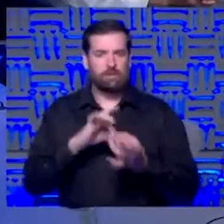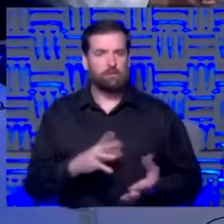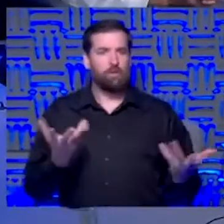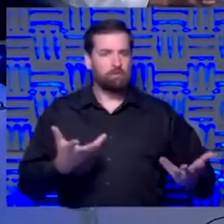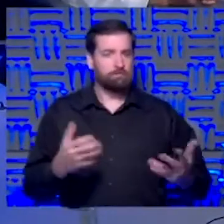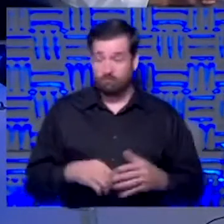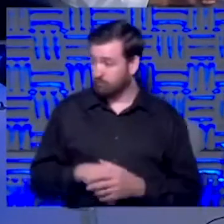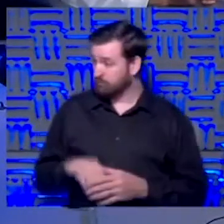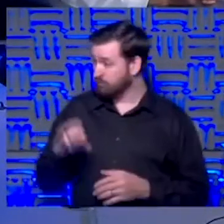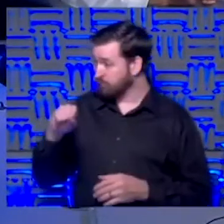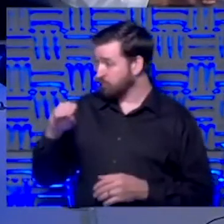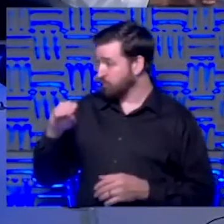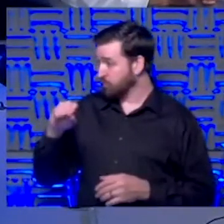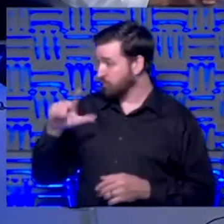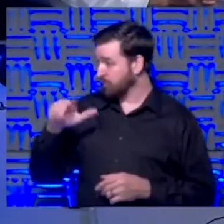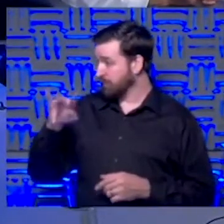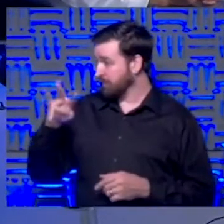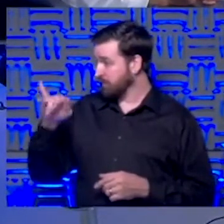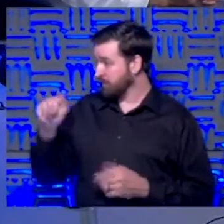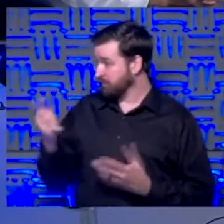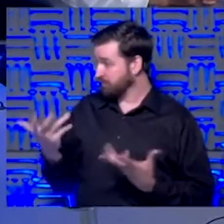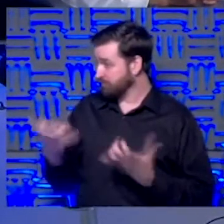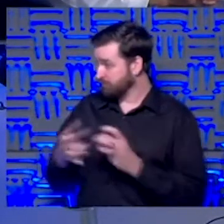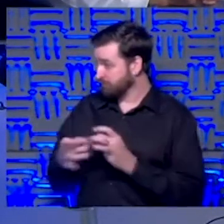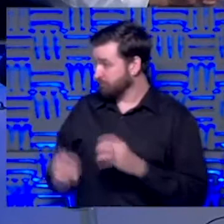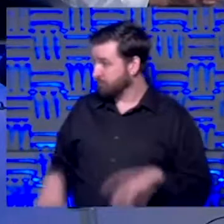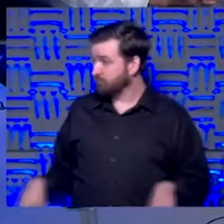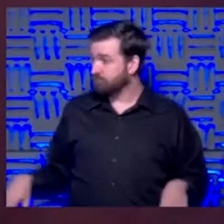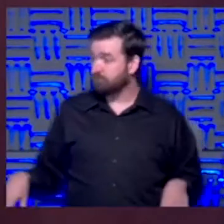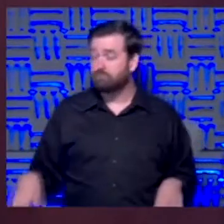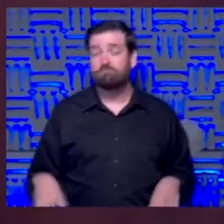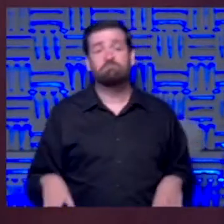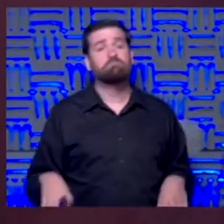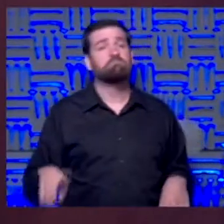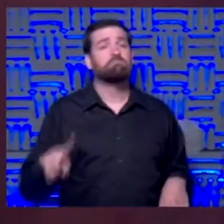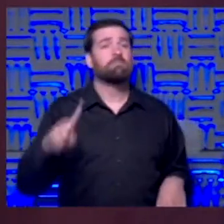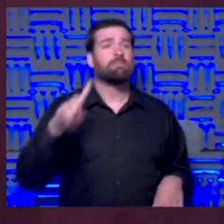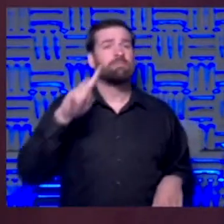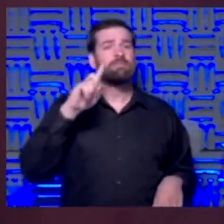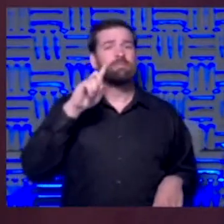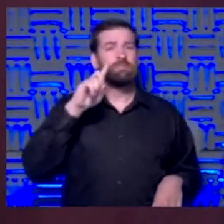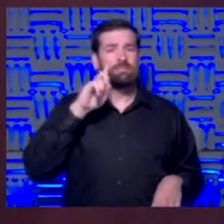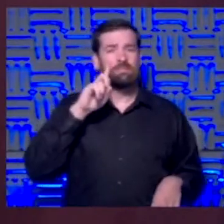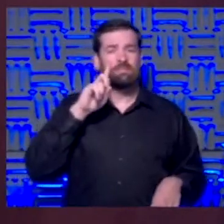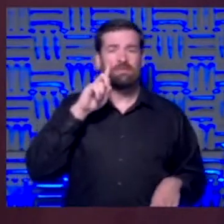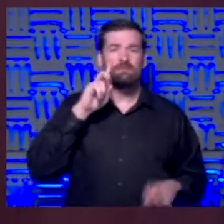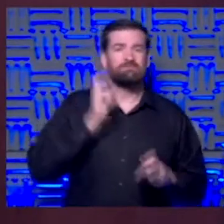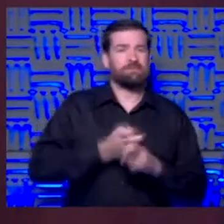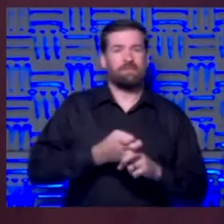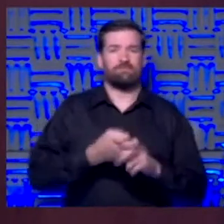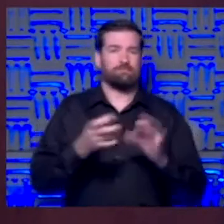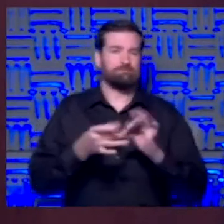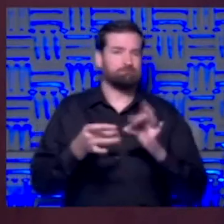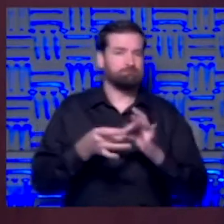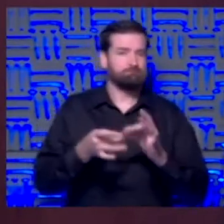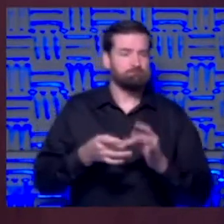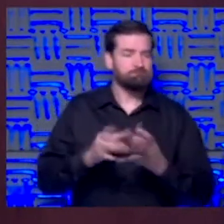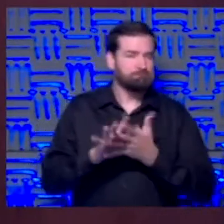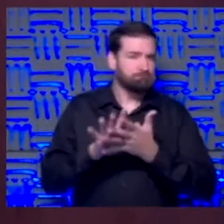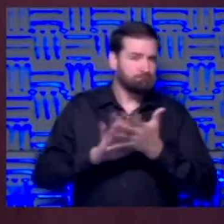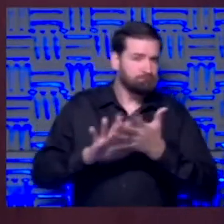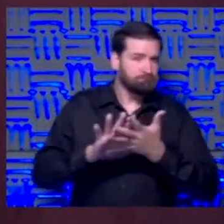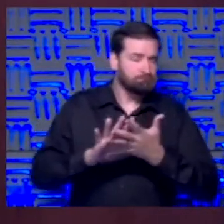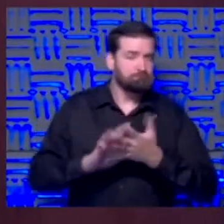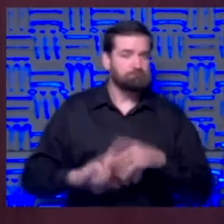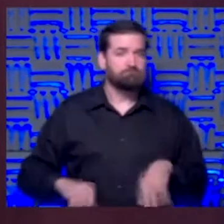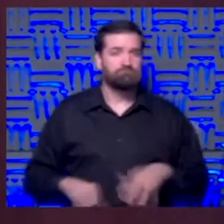Olivia, do you want to start, or do you want me to? Yeah. I think it is probably difficult to say, honestly. And like I said, I think it's going